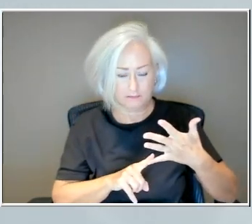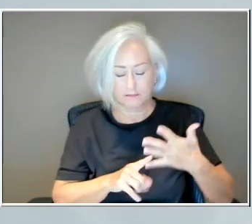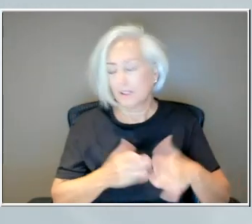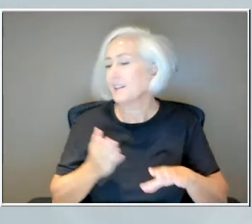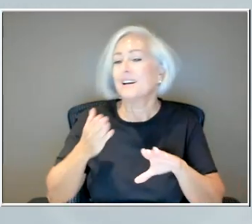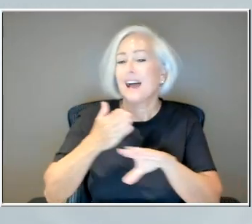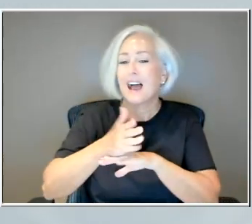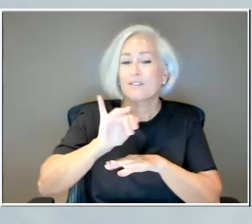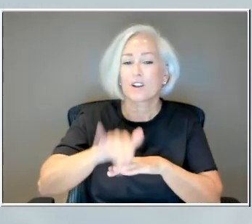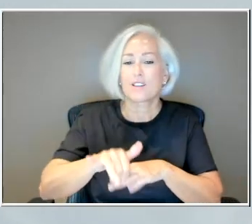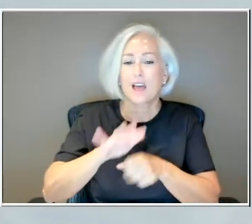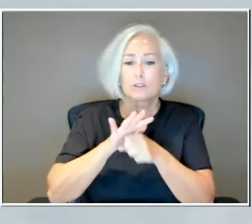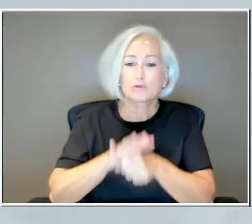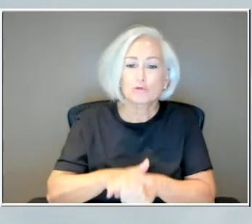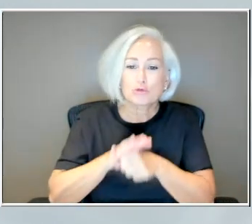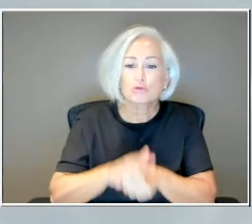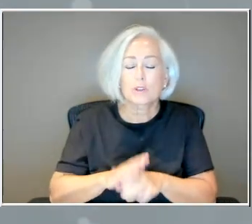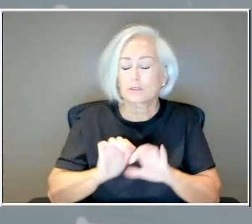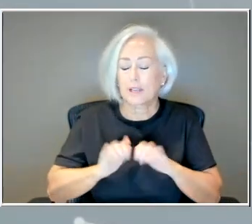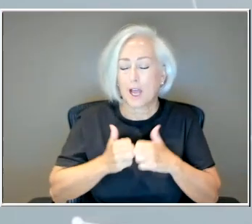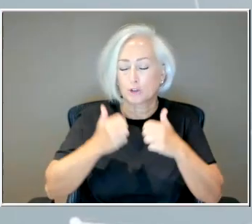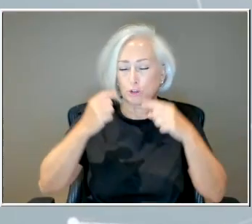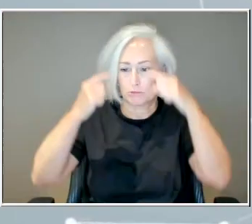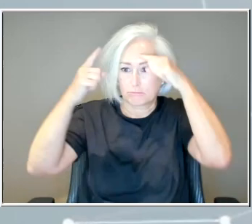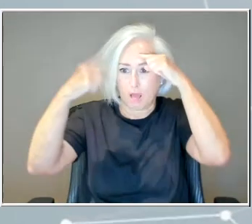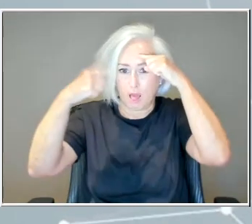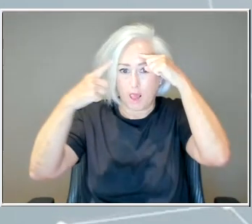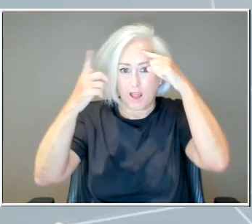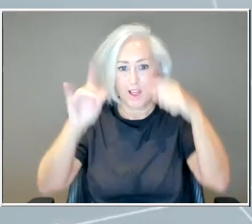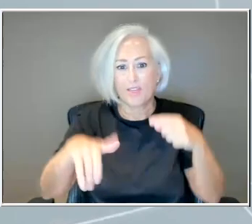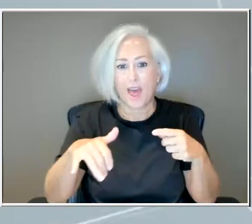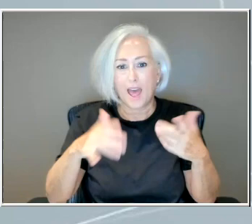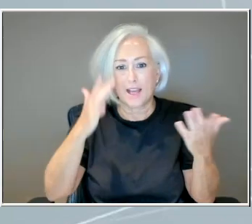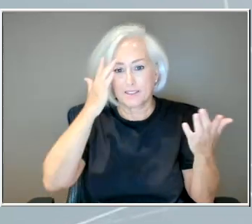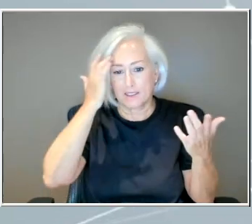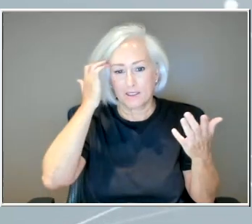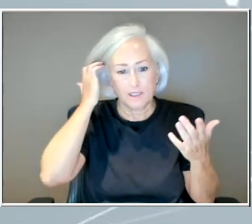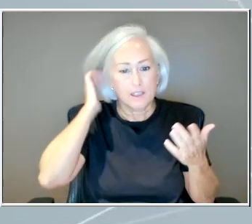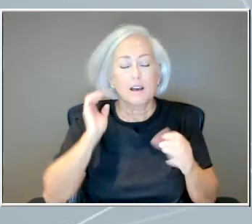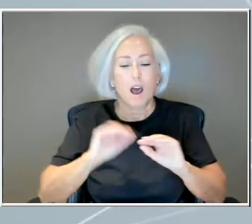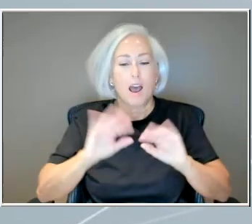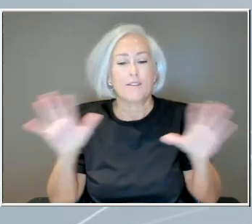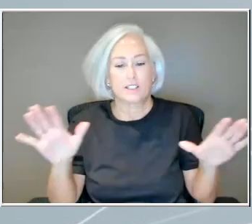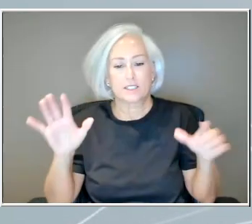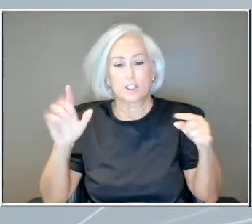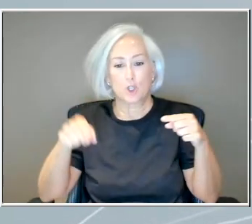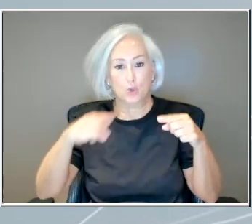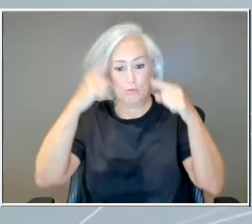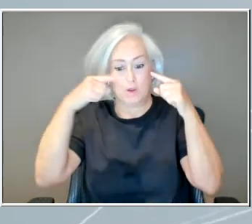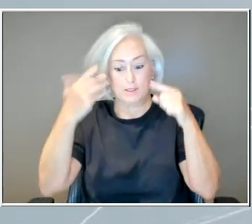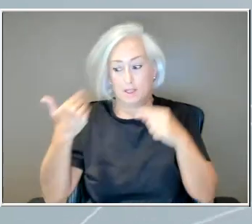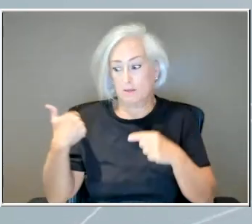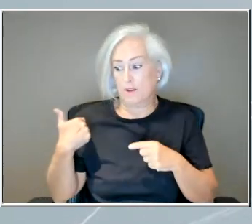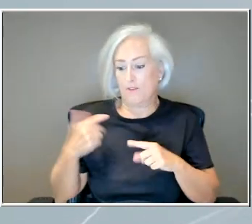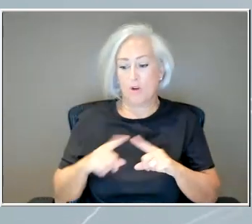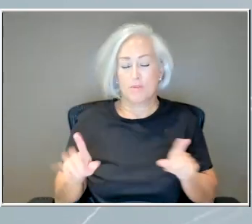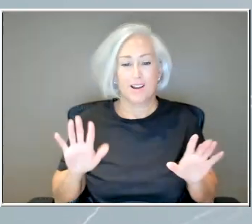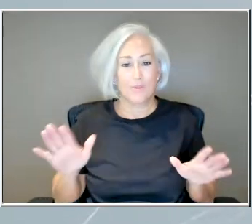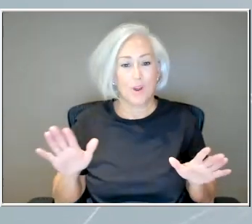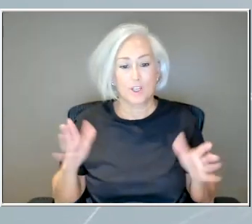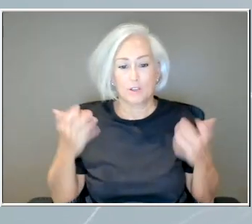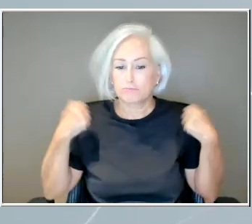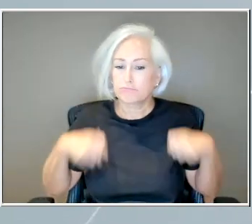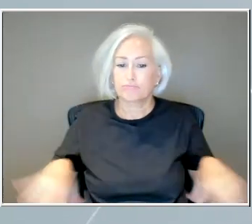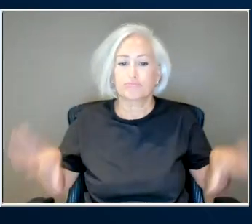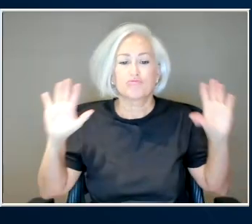process that? You processed it before, but at what point do you go, I'm done doing this? Not